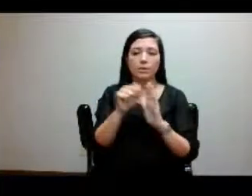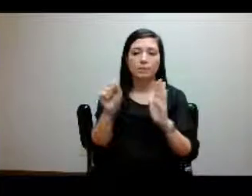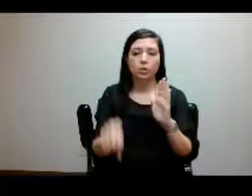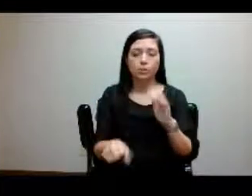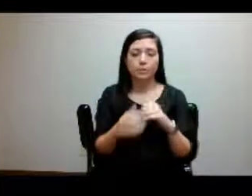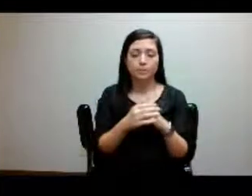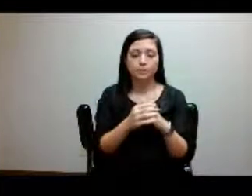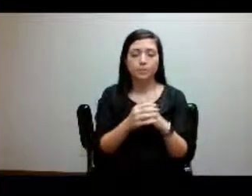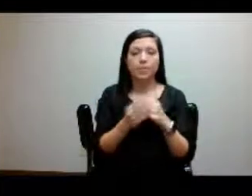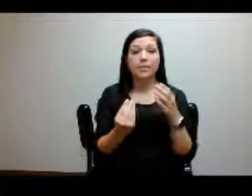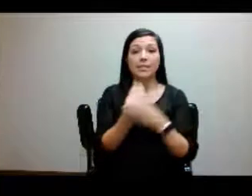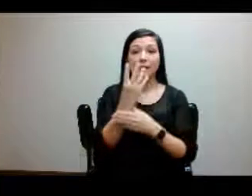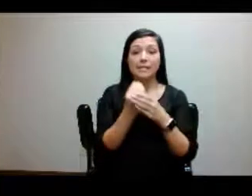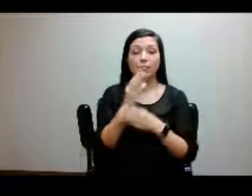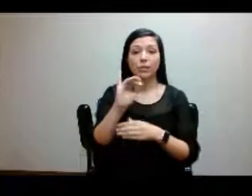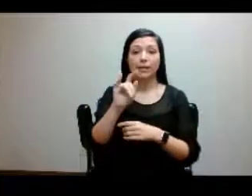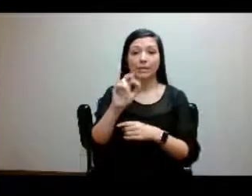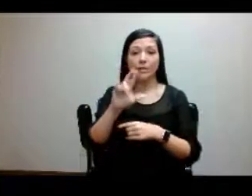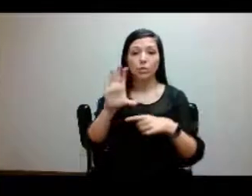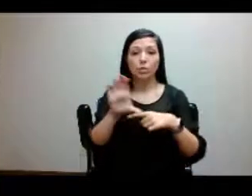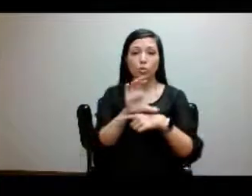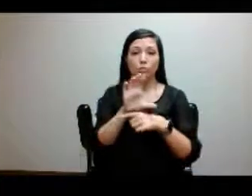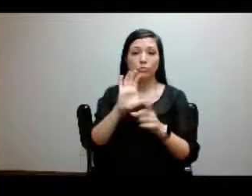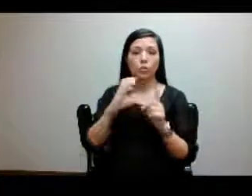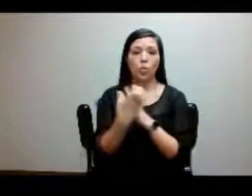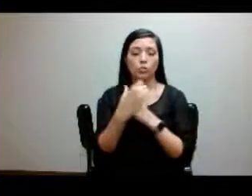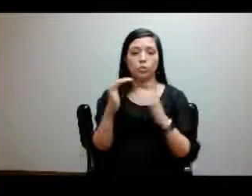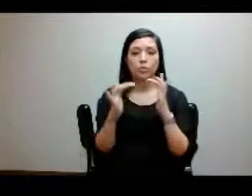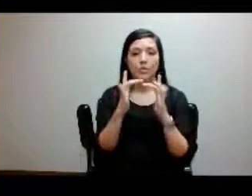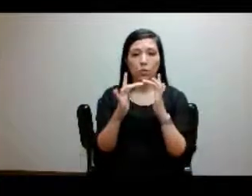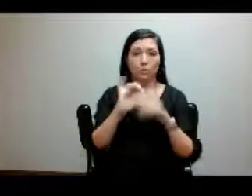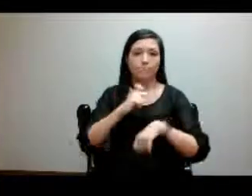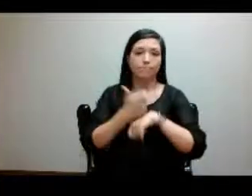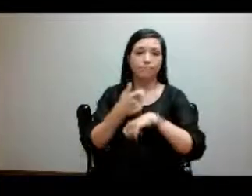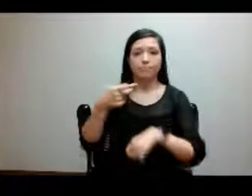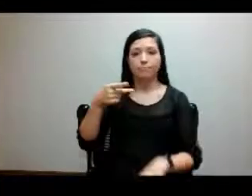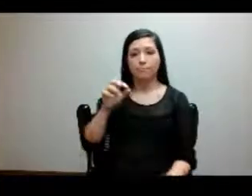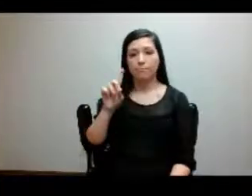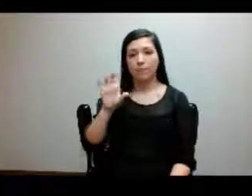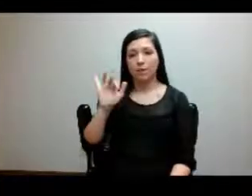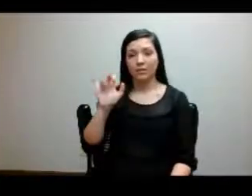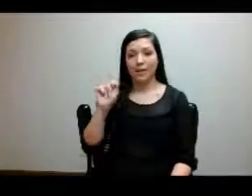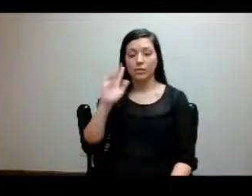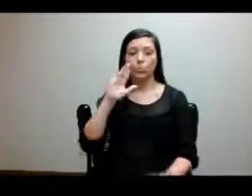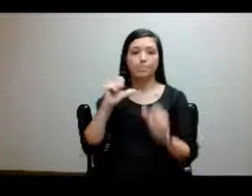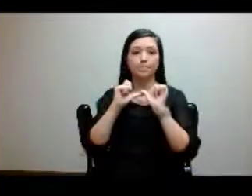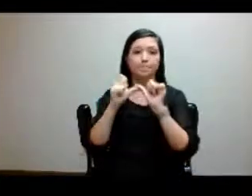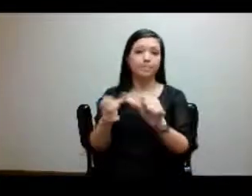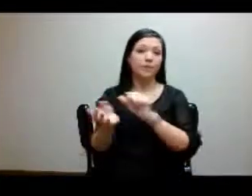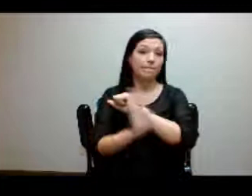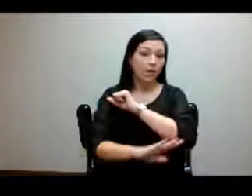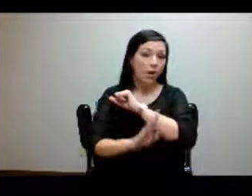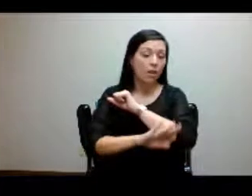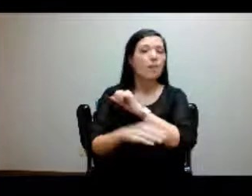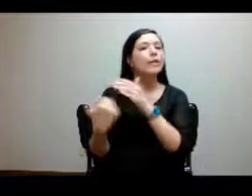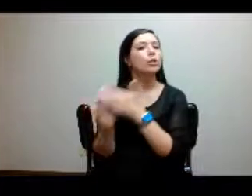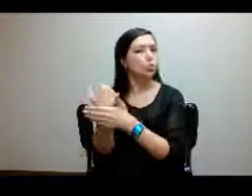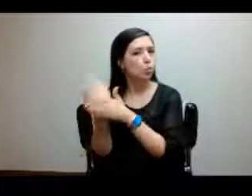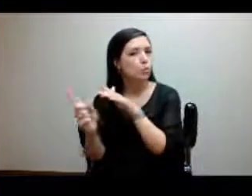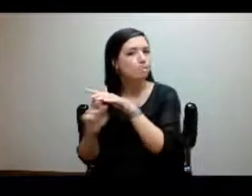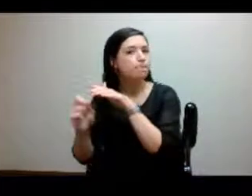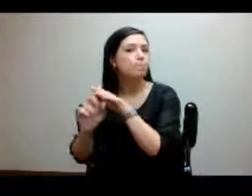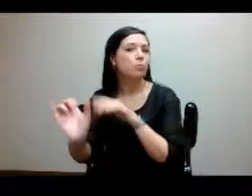the Intercultural Network launched a podcast. Both of these initiatives will be continuing in the fall semester, as will other new initiatives to have